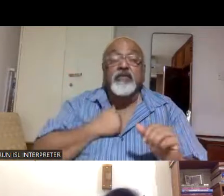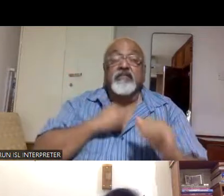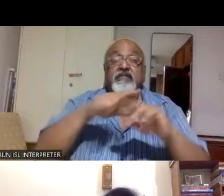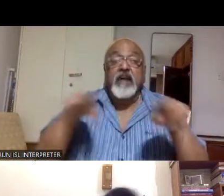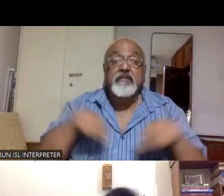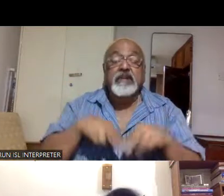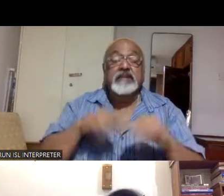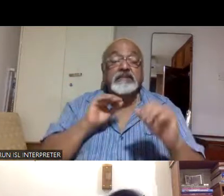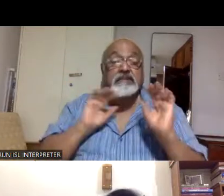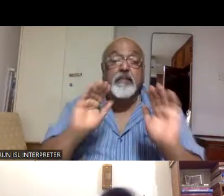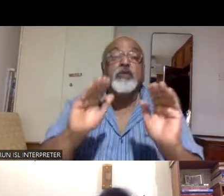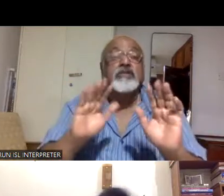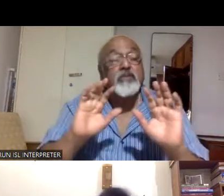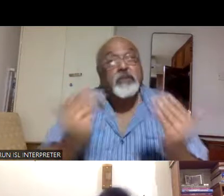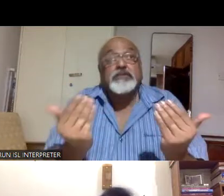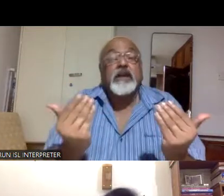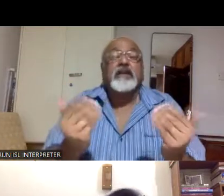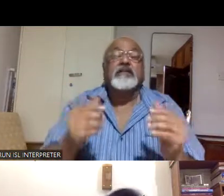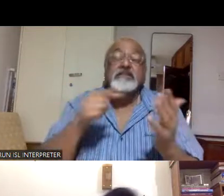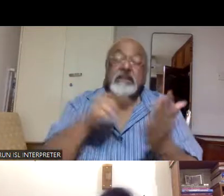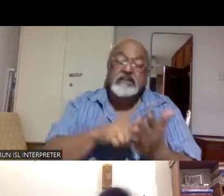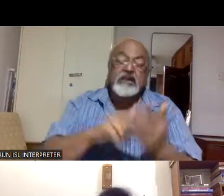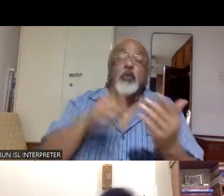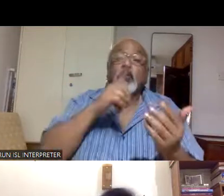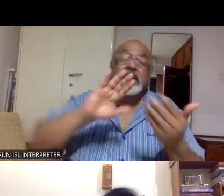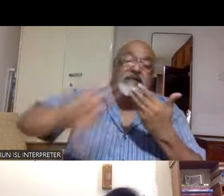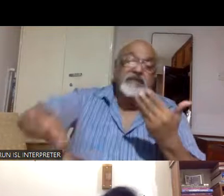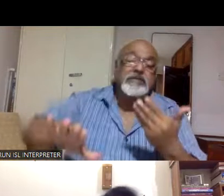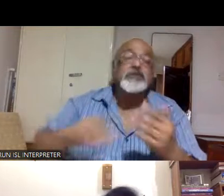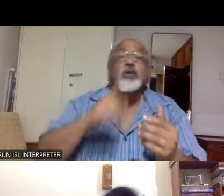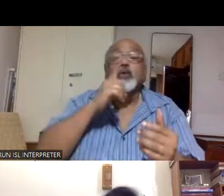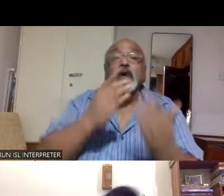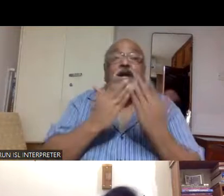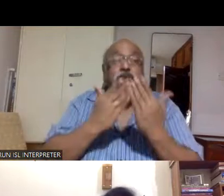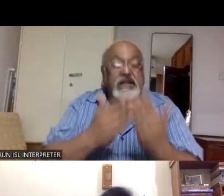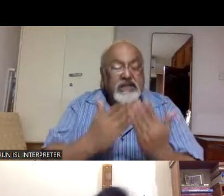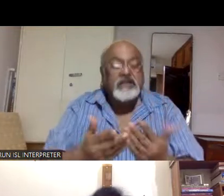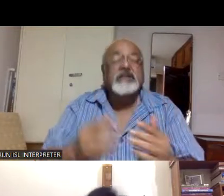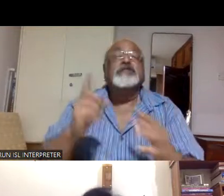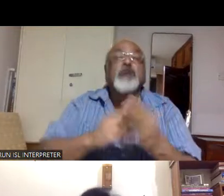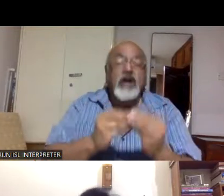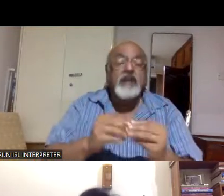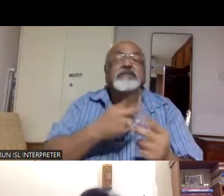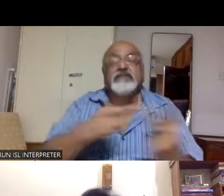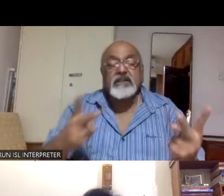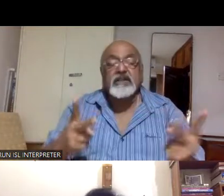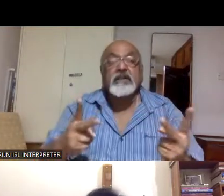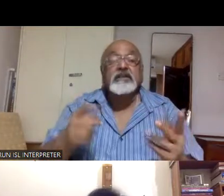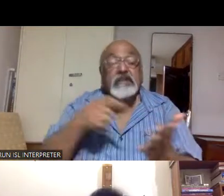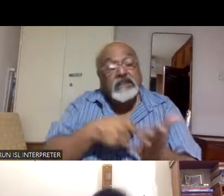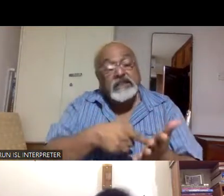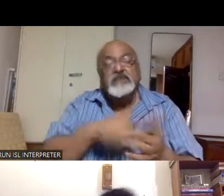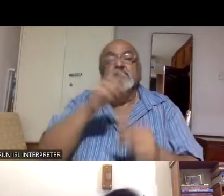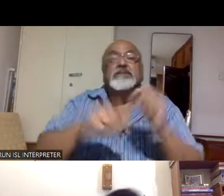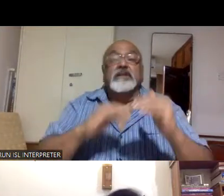the initial phases of discrimination or initial phases of getting educated and employment. These were people who could climb